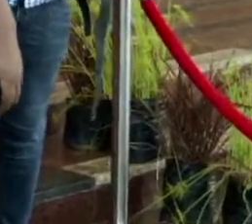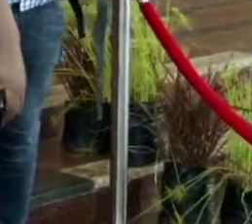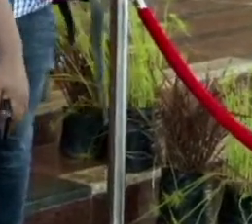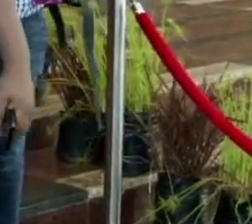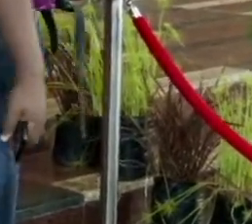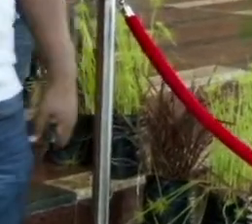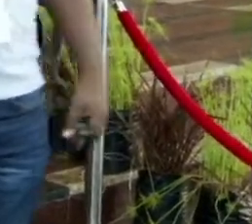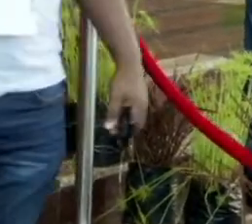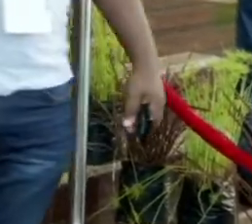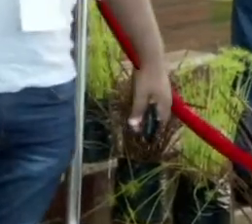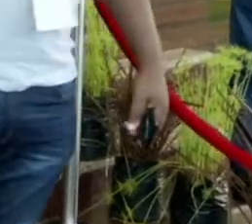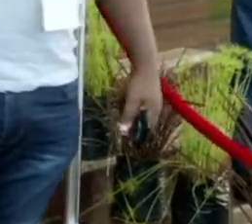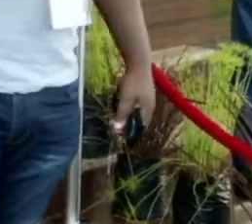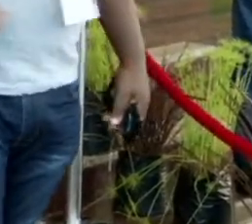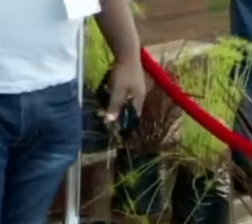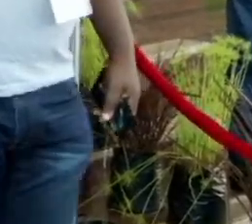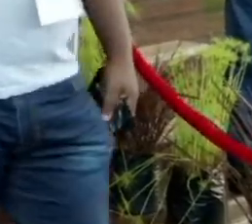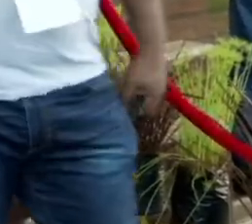there with the